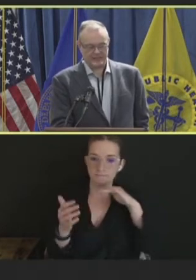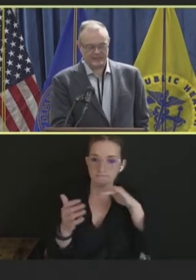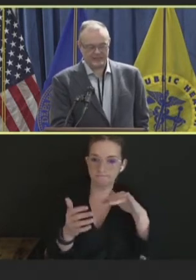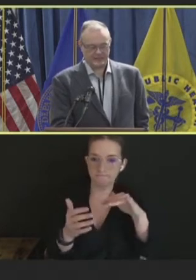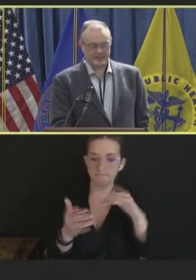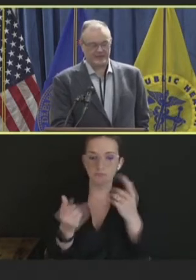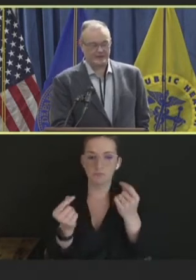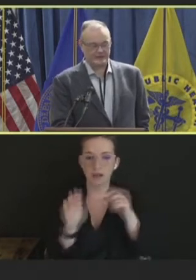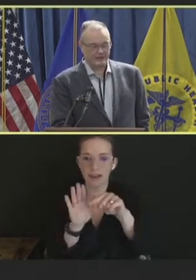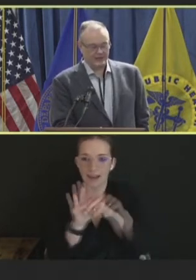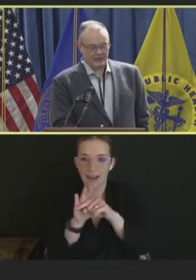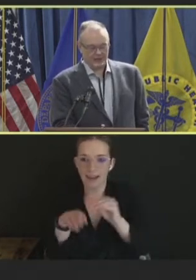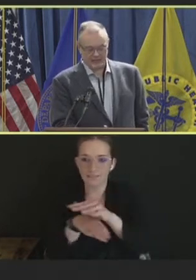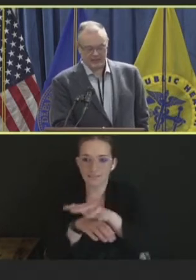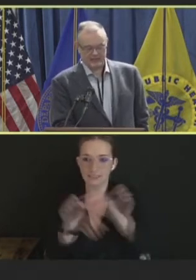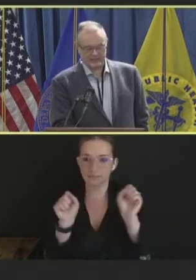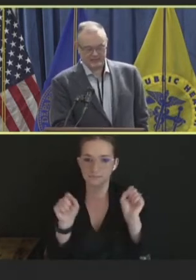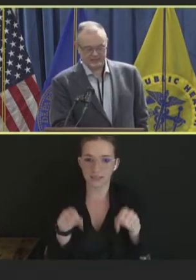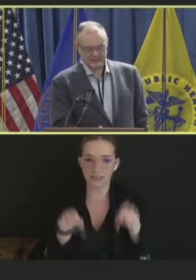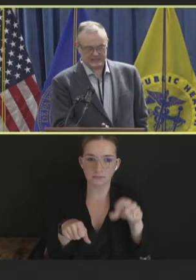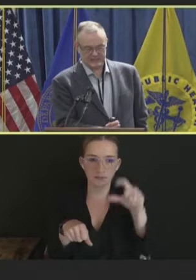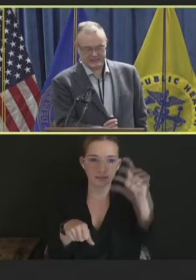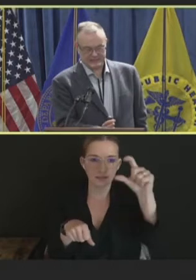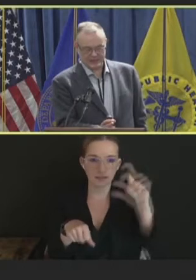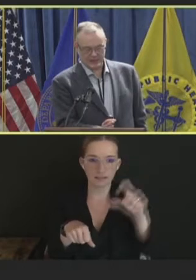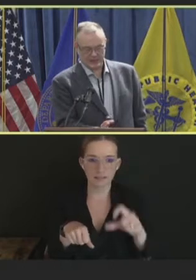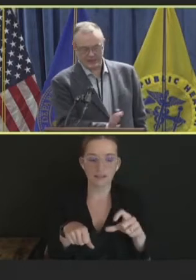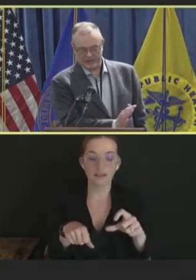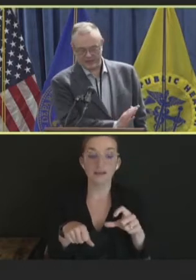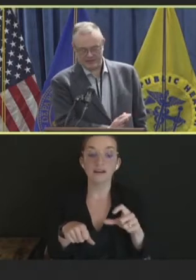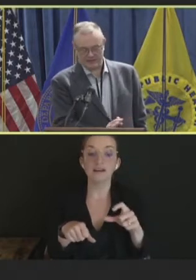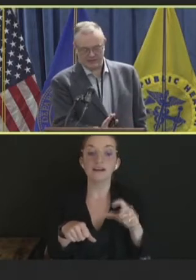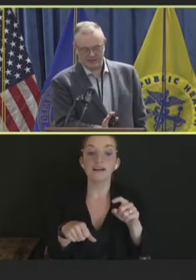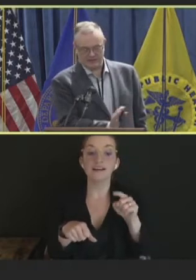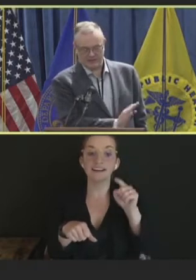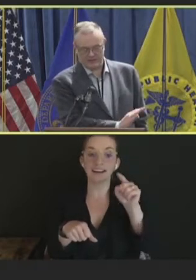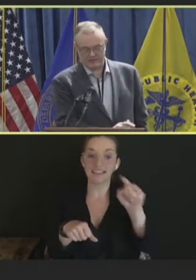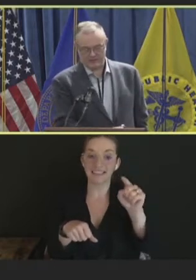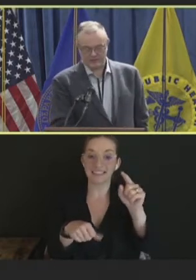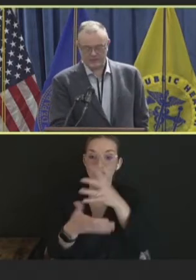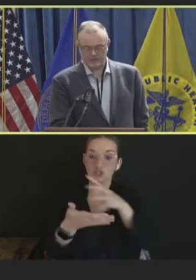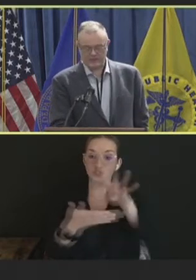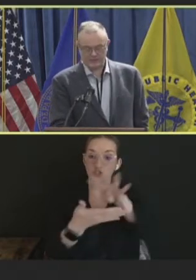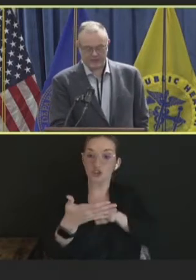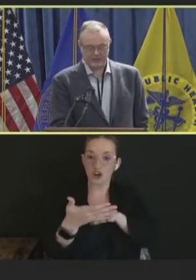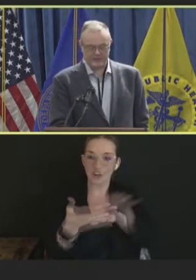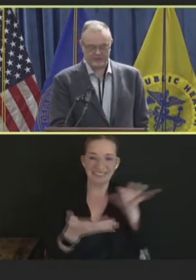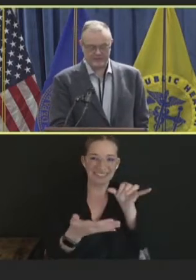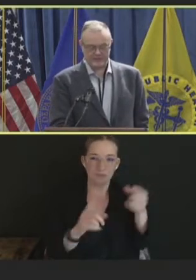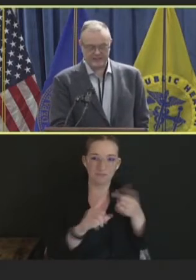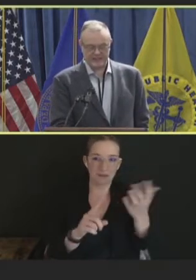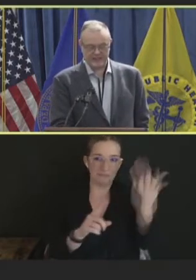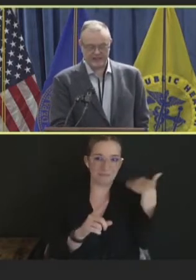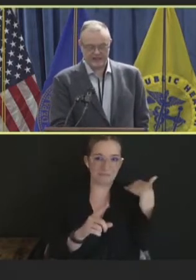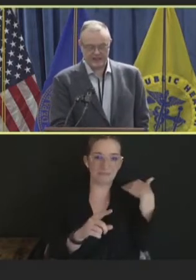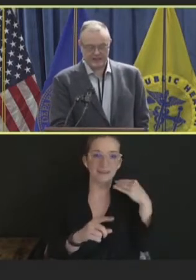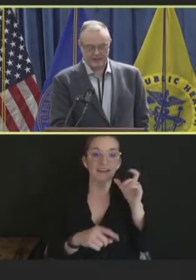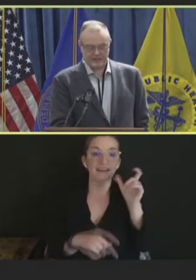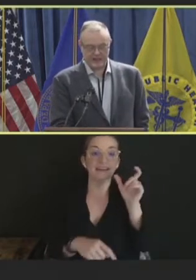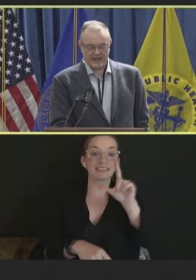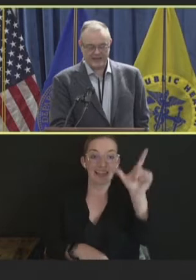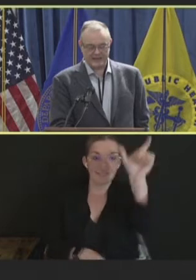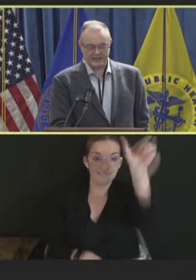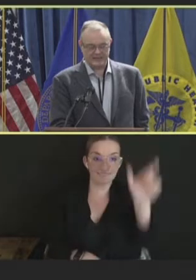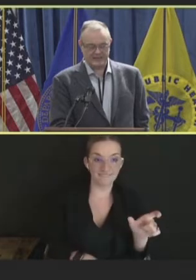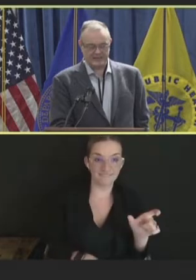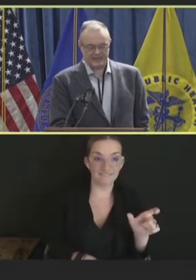The setup here is similar. On the left panel is the panel